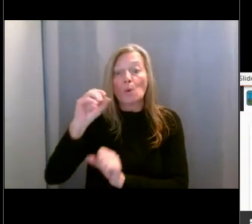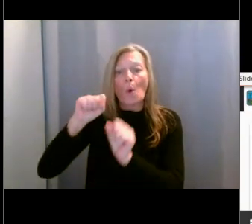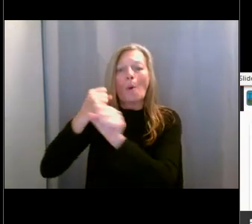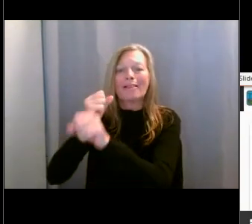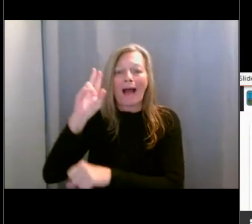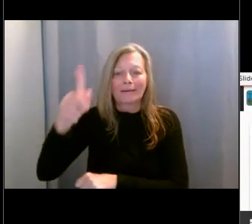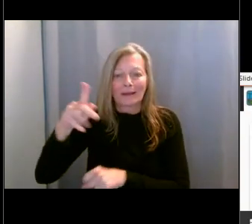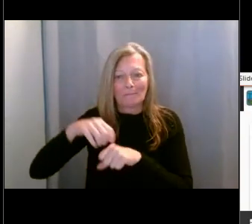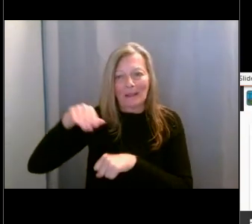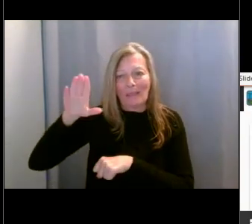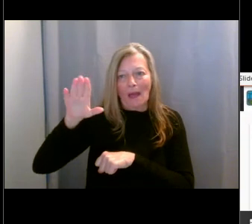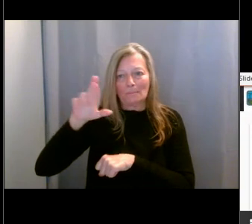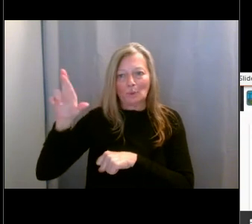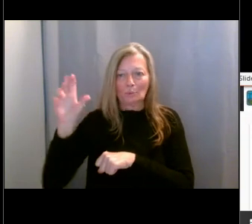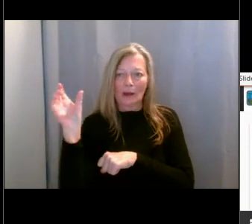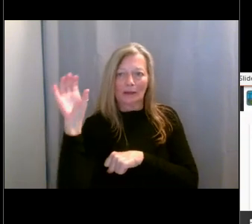compliant.